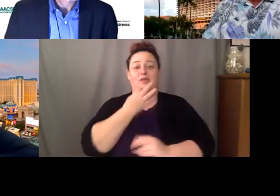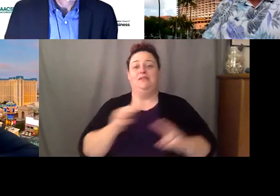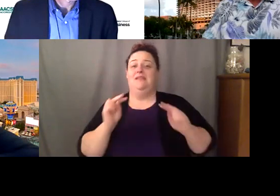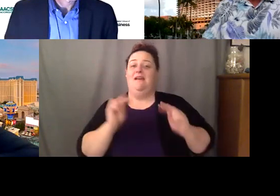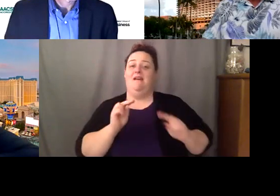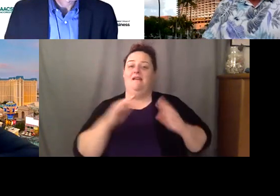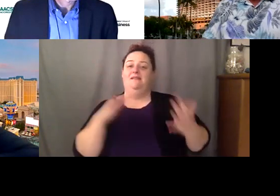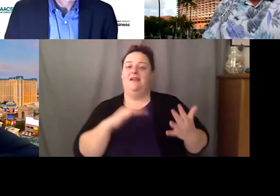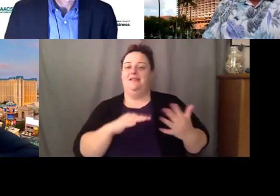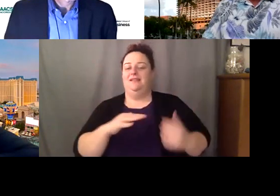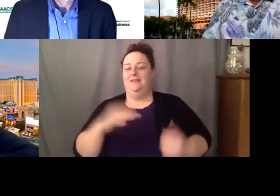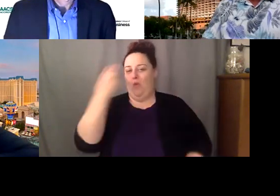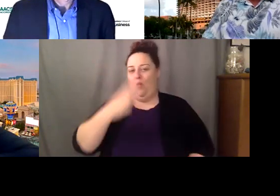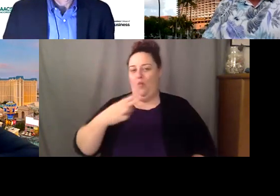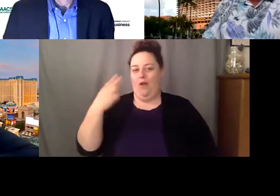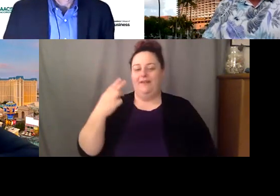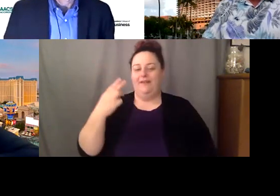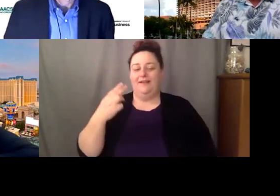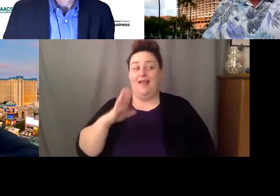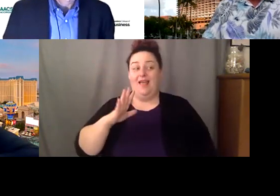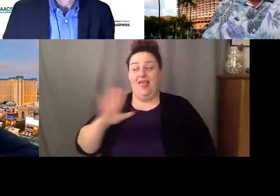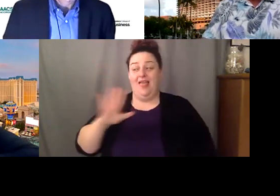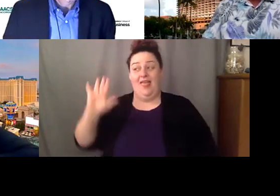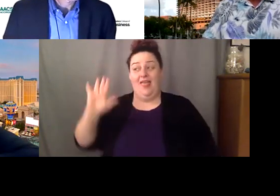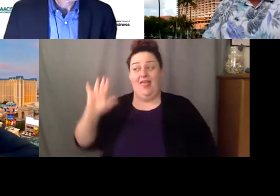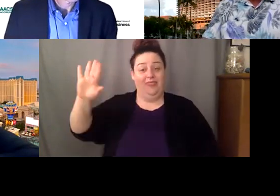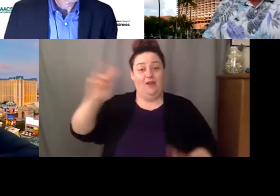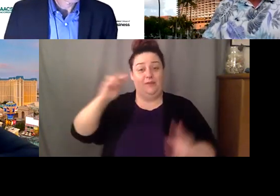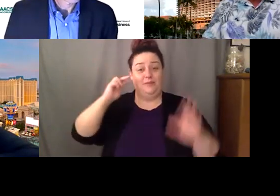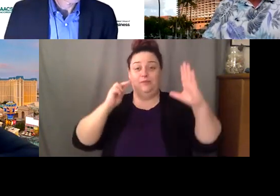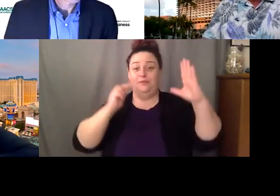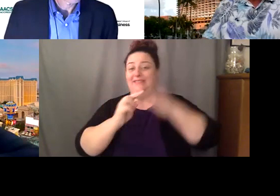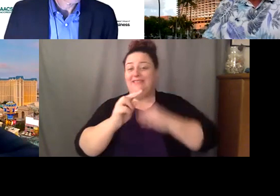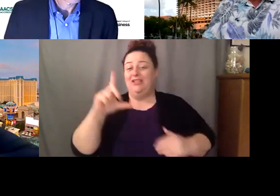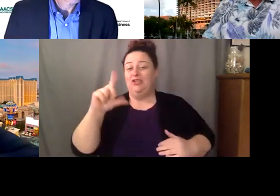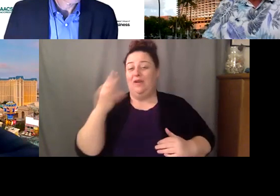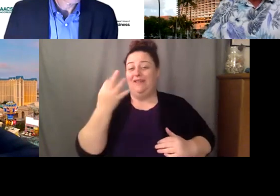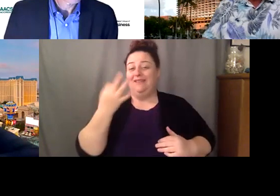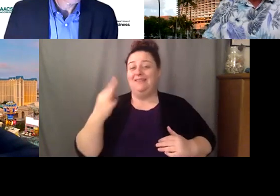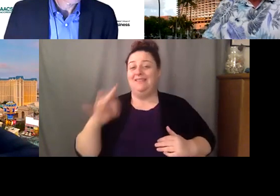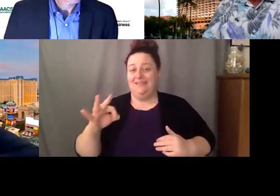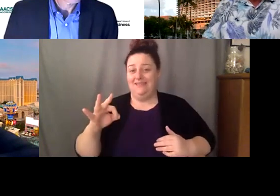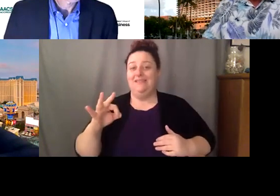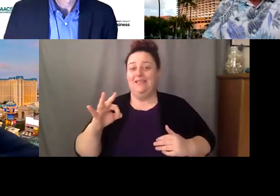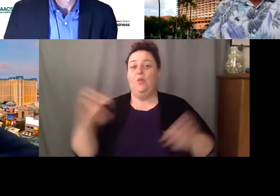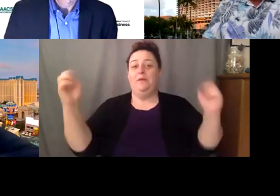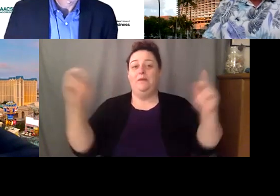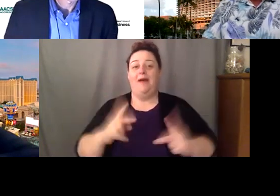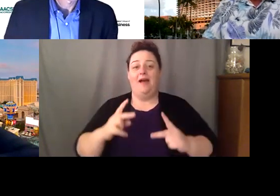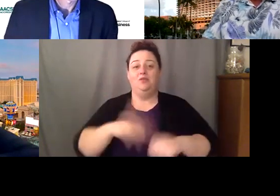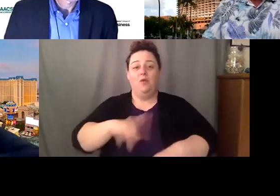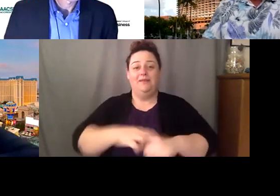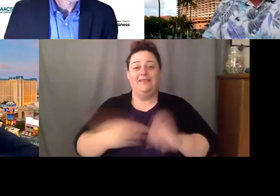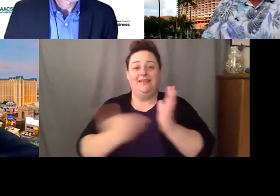Hawaii are predicting that we will return to 2019 levels in 2024. Wow.